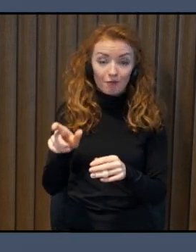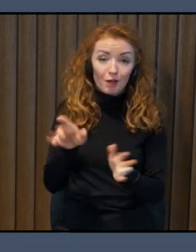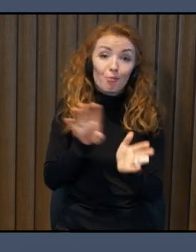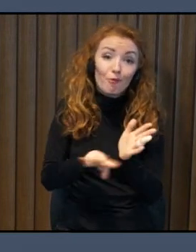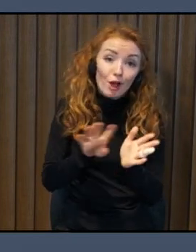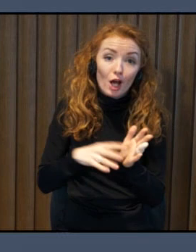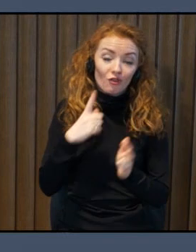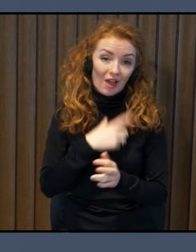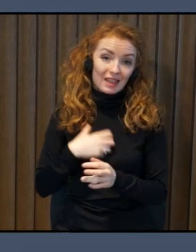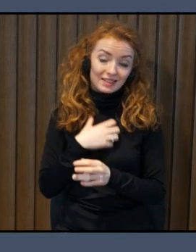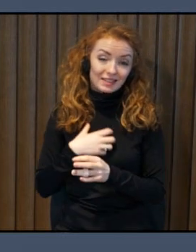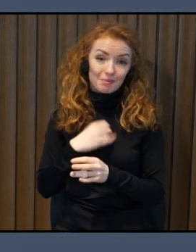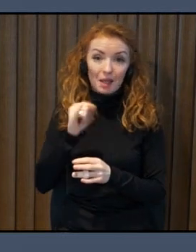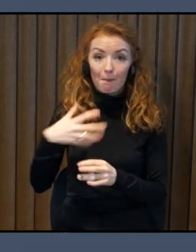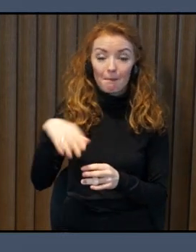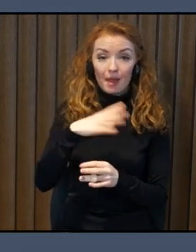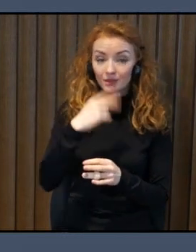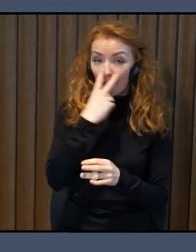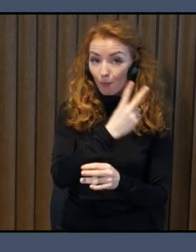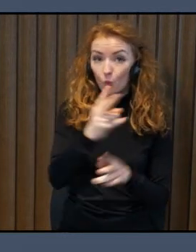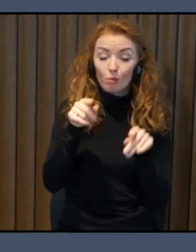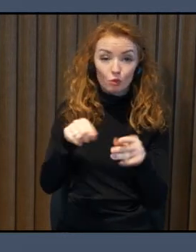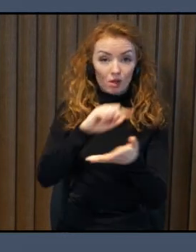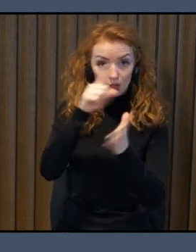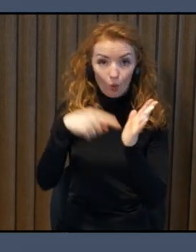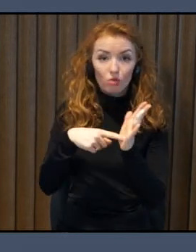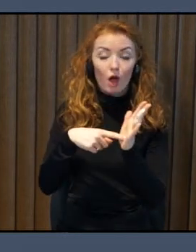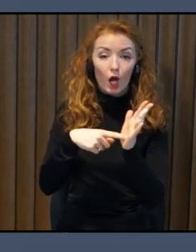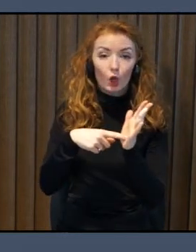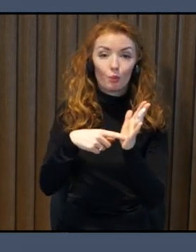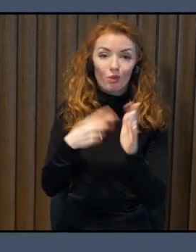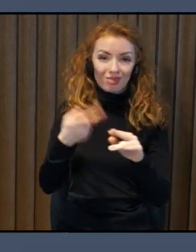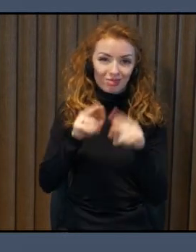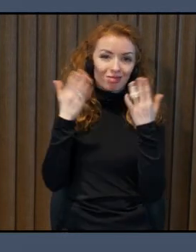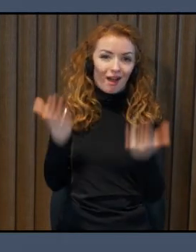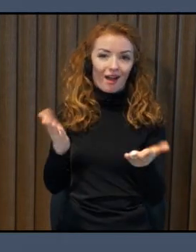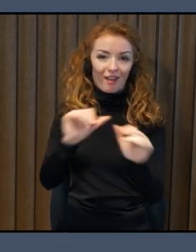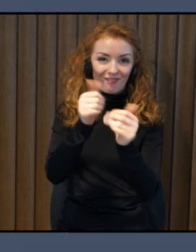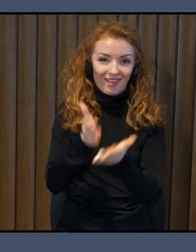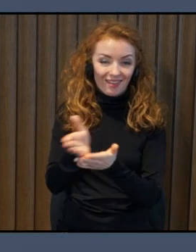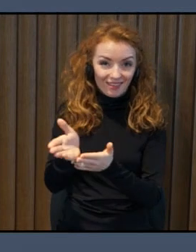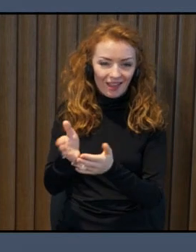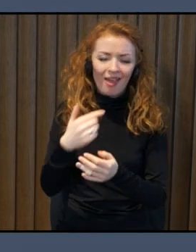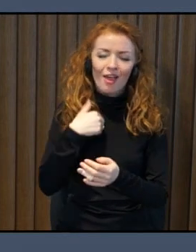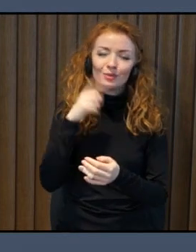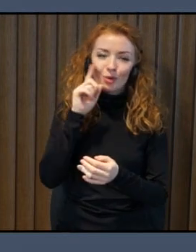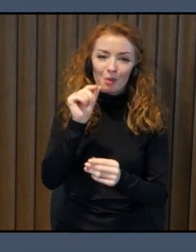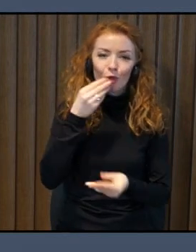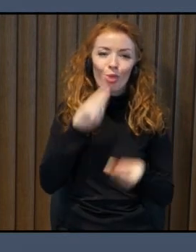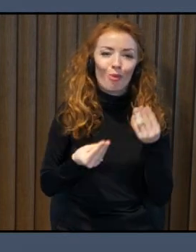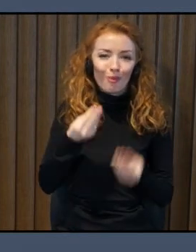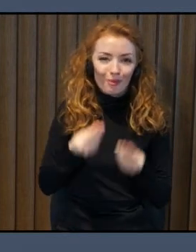but people with very simple daily needs. So if we look at this issue